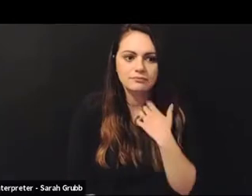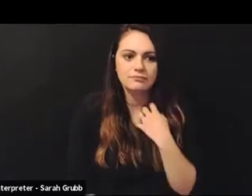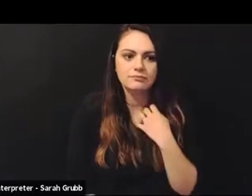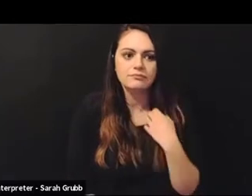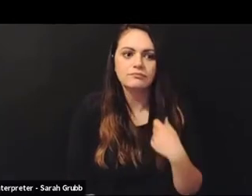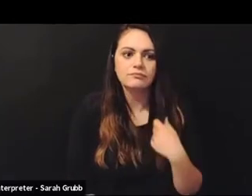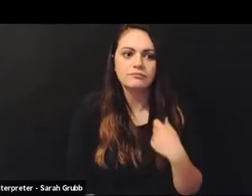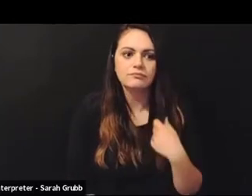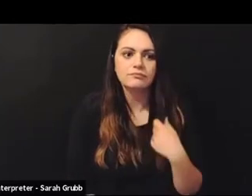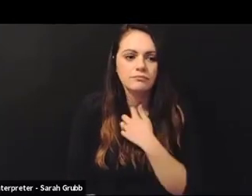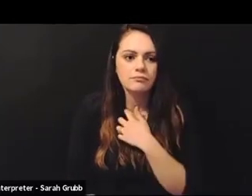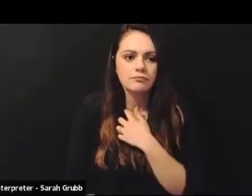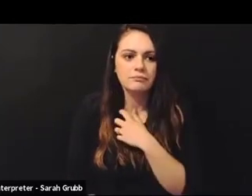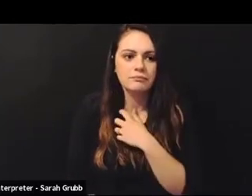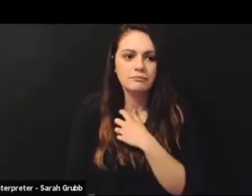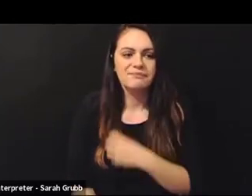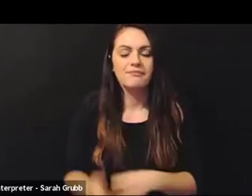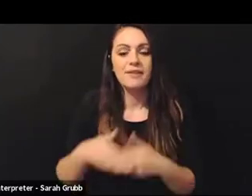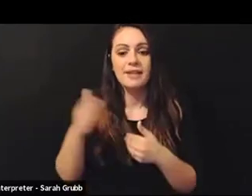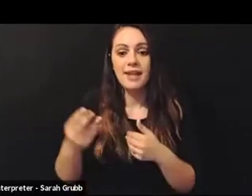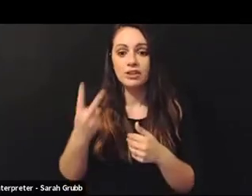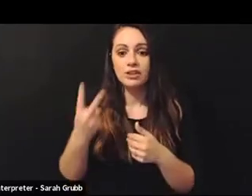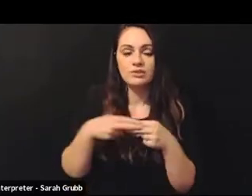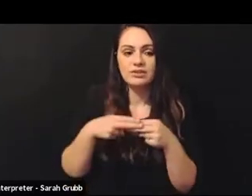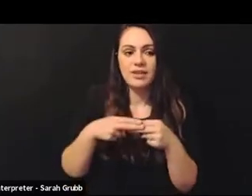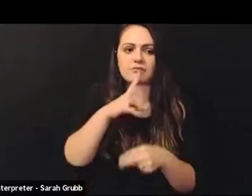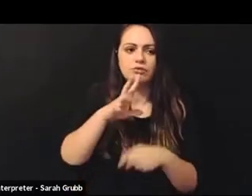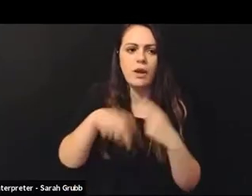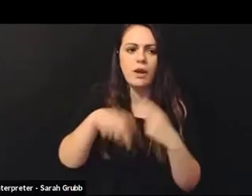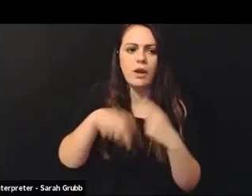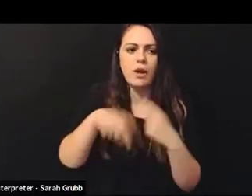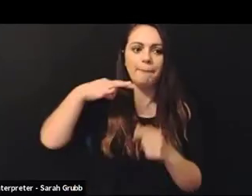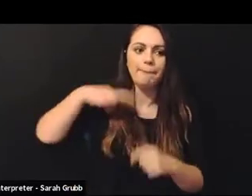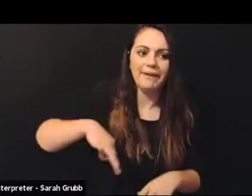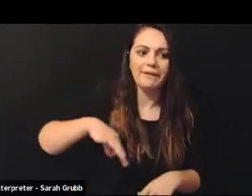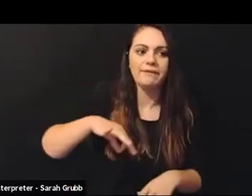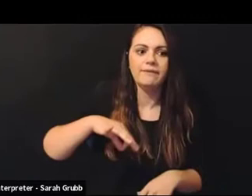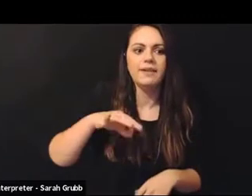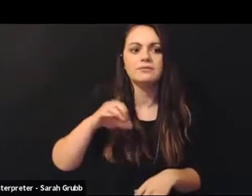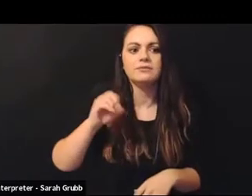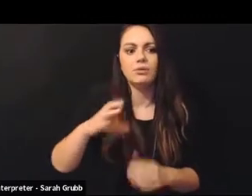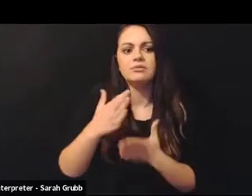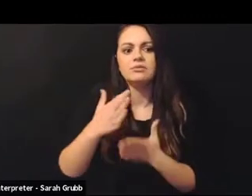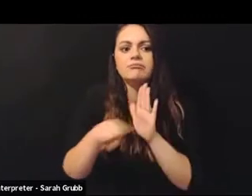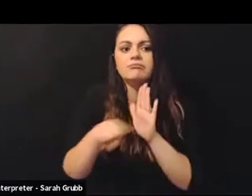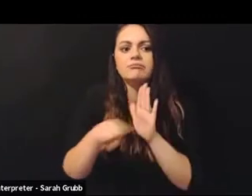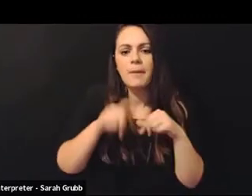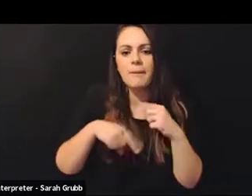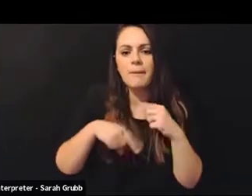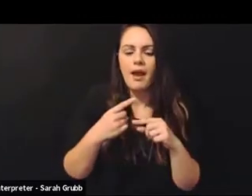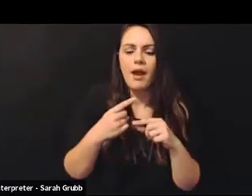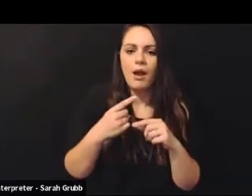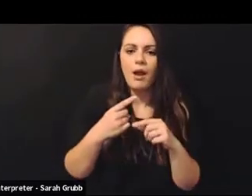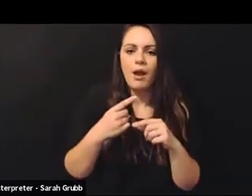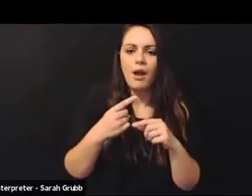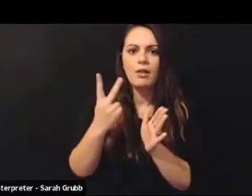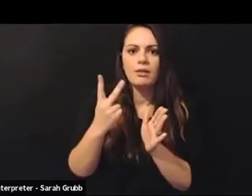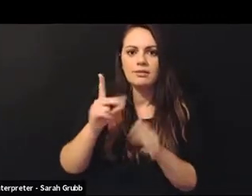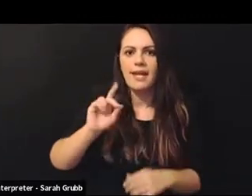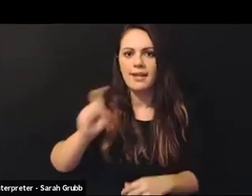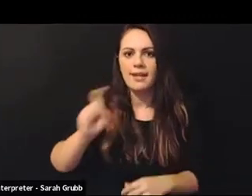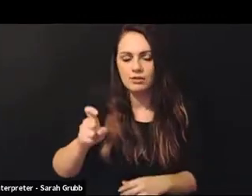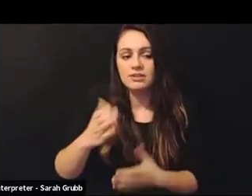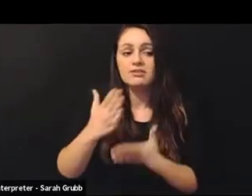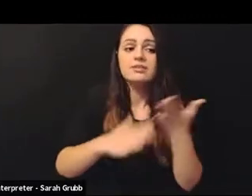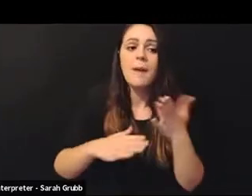just talk about what would be benefits and then what would be potential pitfalls to a dual diagnosis. So here's some good things about dual diagnosis,